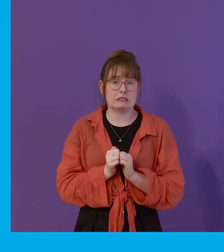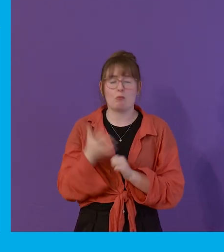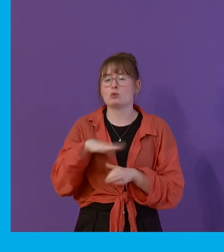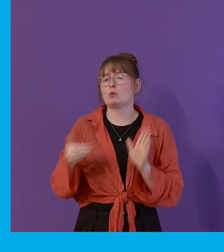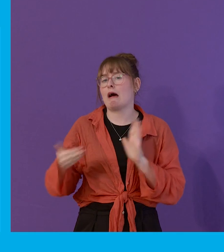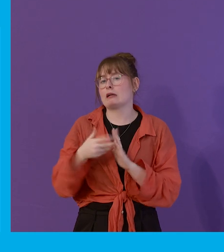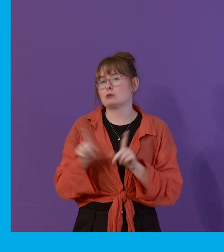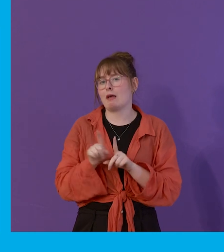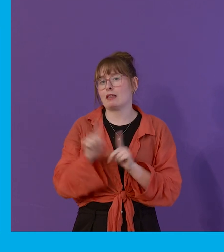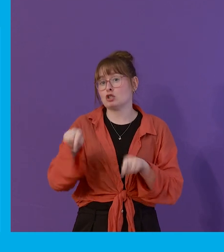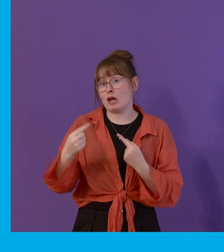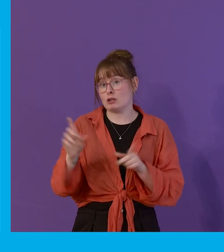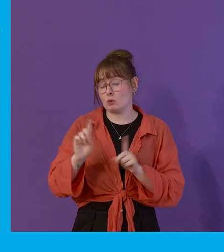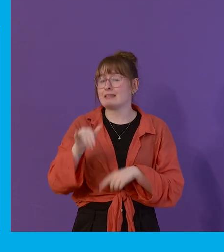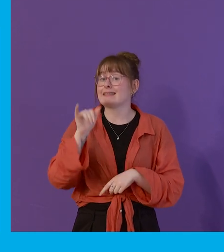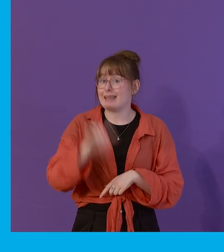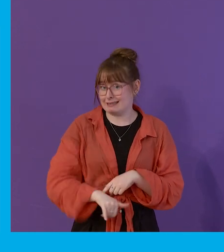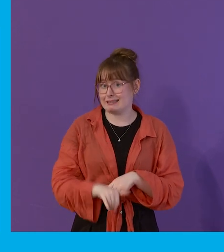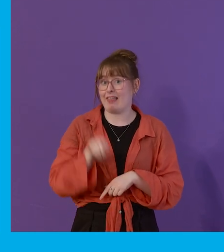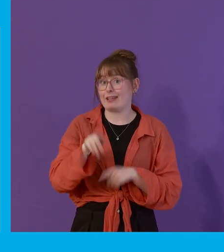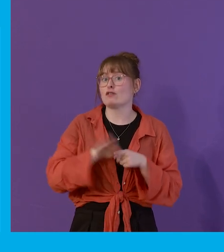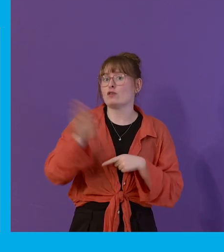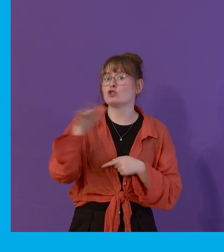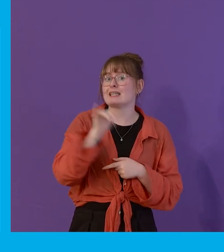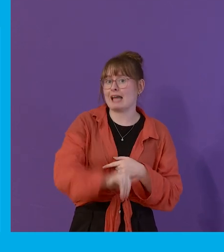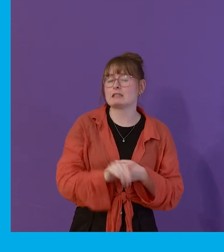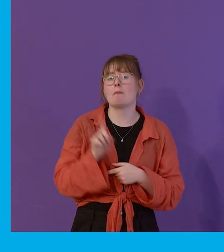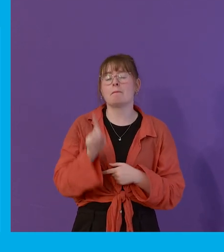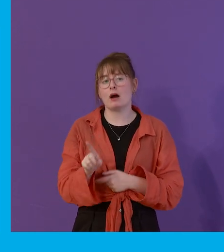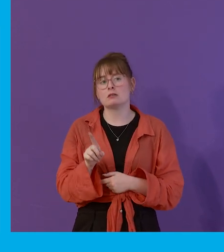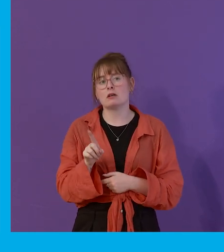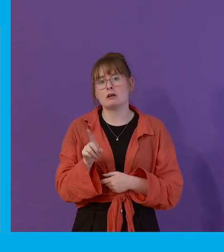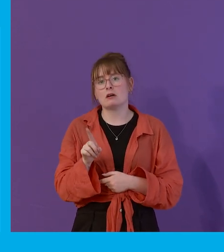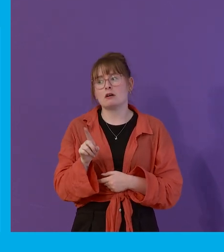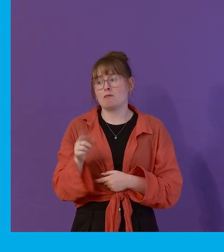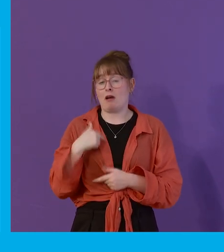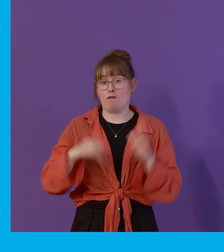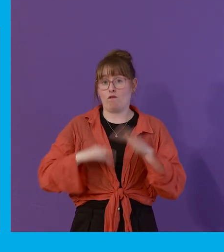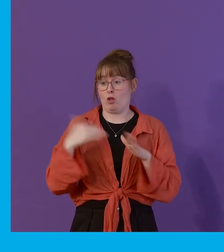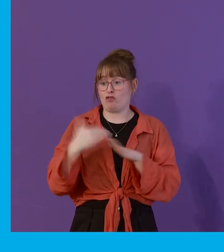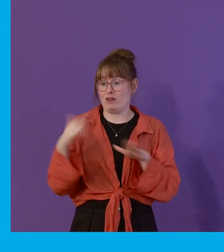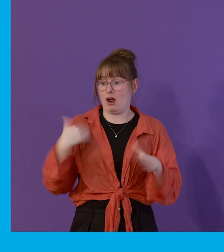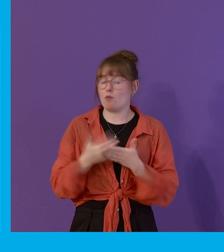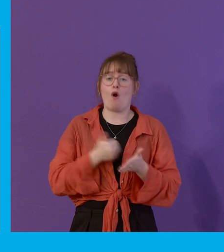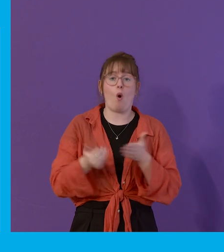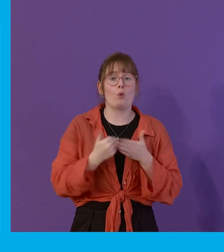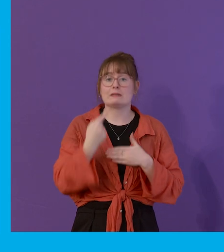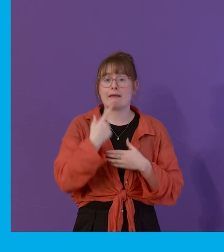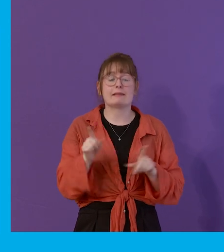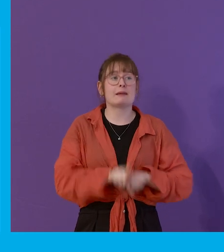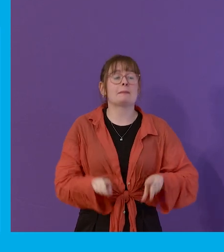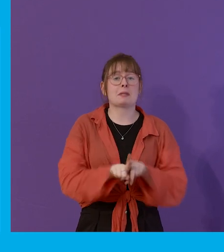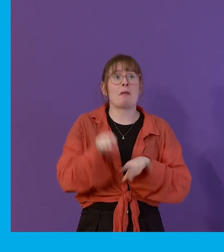Adam, I guess, that the challenge is, yes, this is the future, but it's always, you know, for my whole career, this has been the future. That it's like,